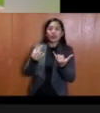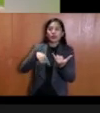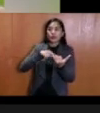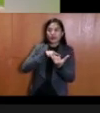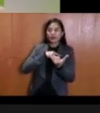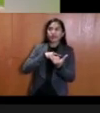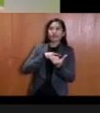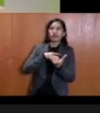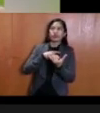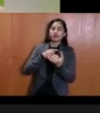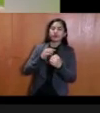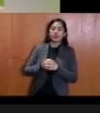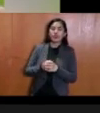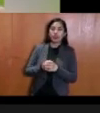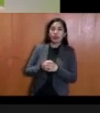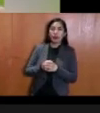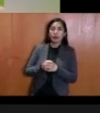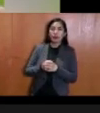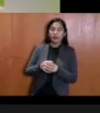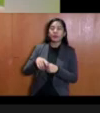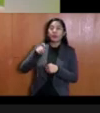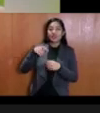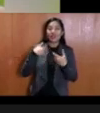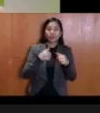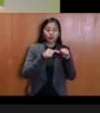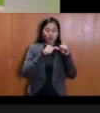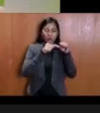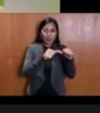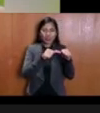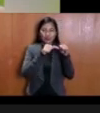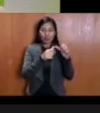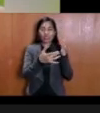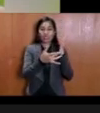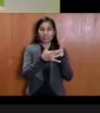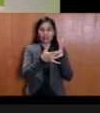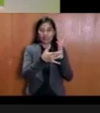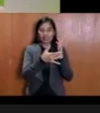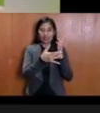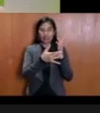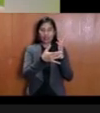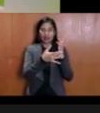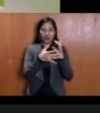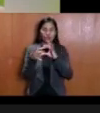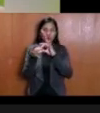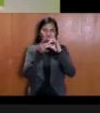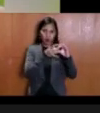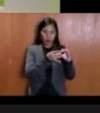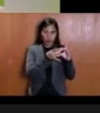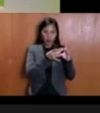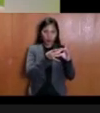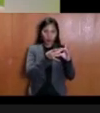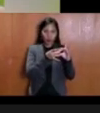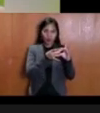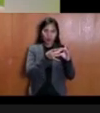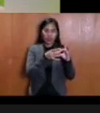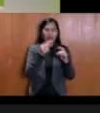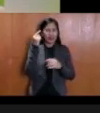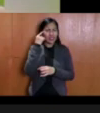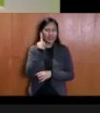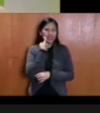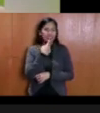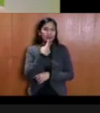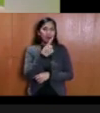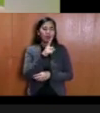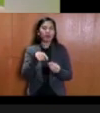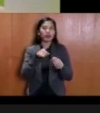about it is we have to have sustainable digitalization, which is, as I think you mentioned, where the